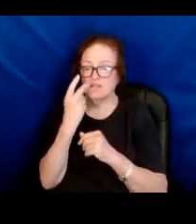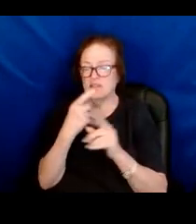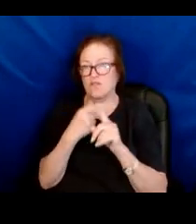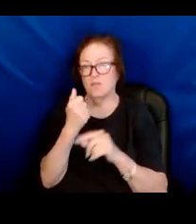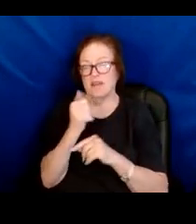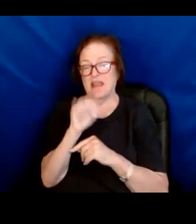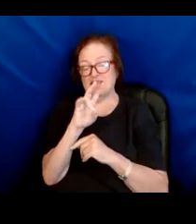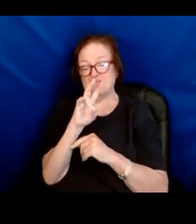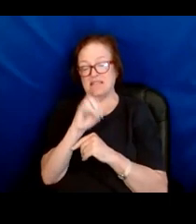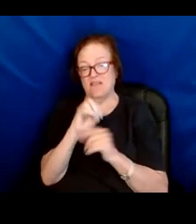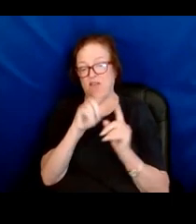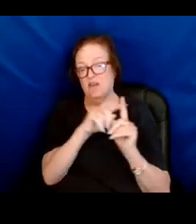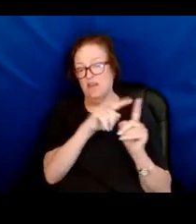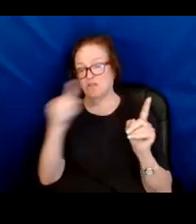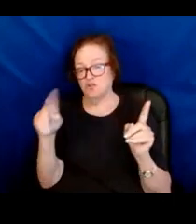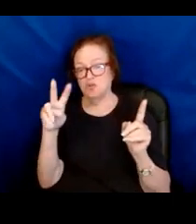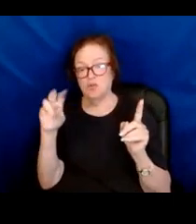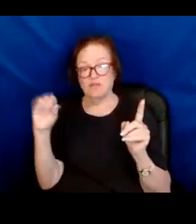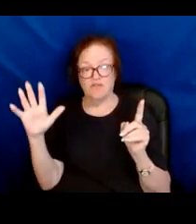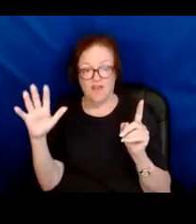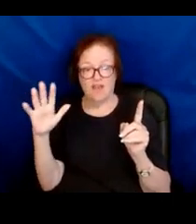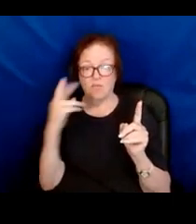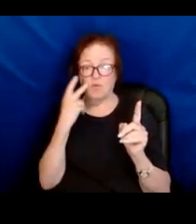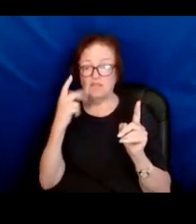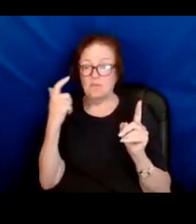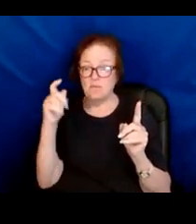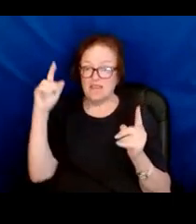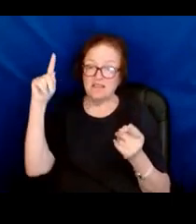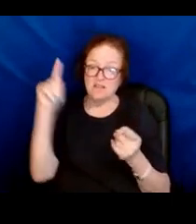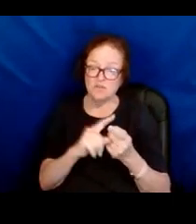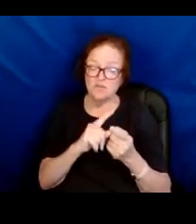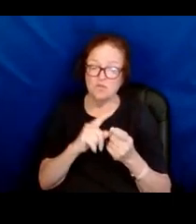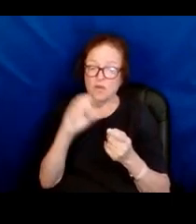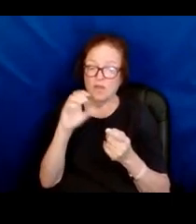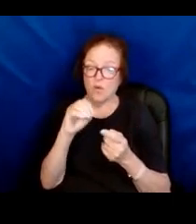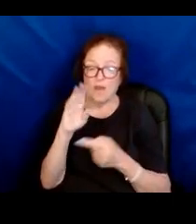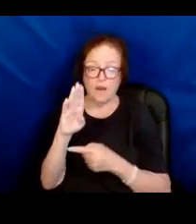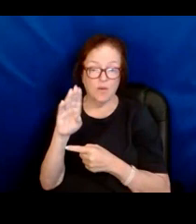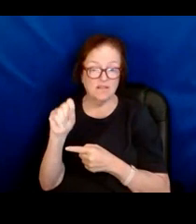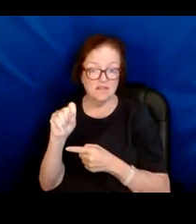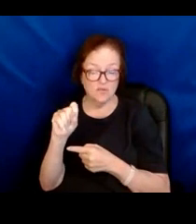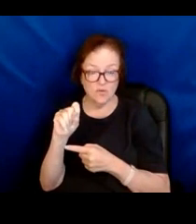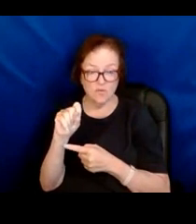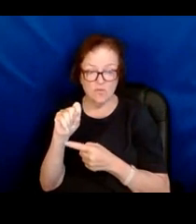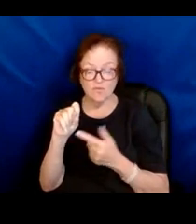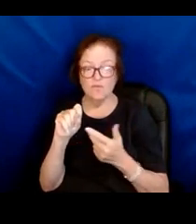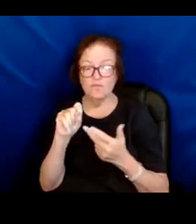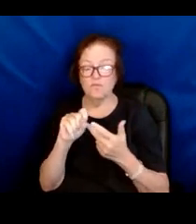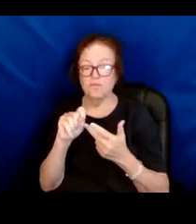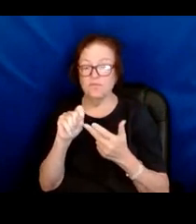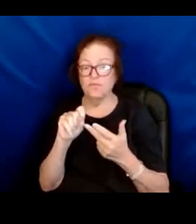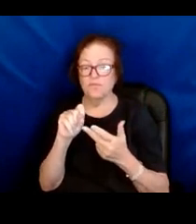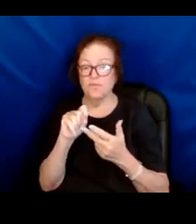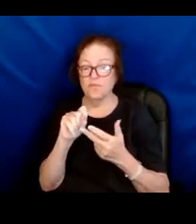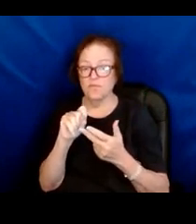to 2005, but we see this major decrease in people with organic brain syndrome, as well as what